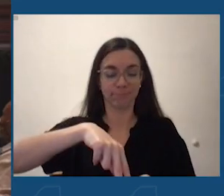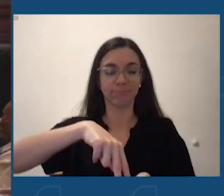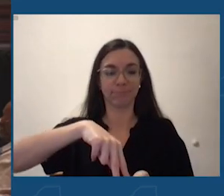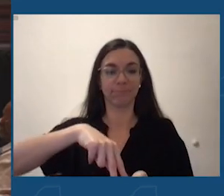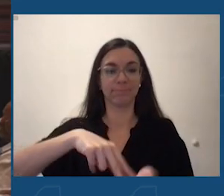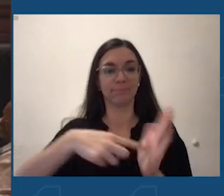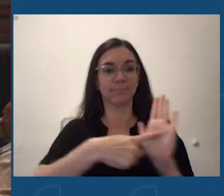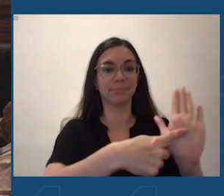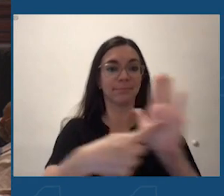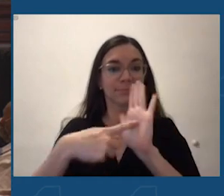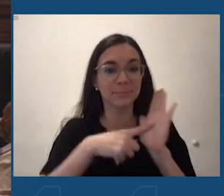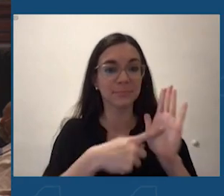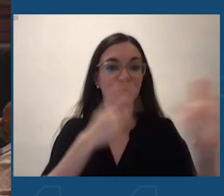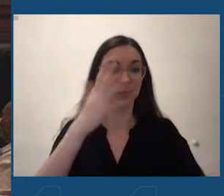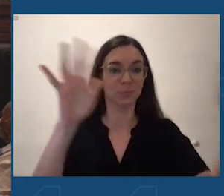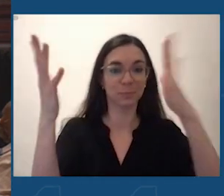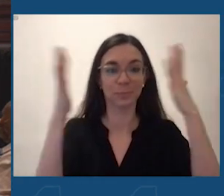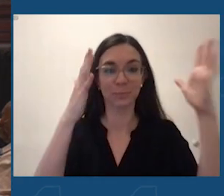round of applause.